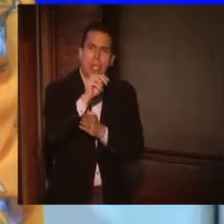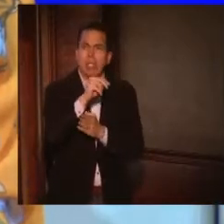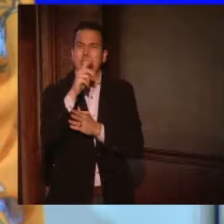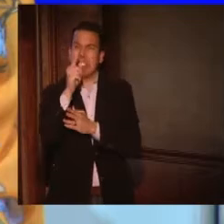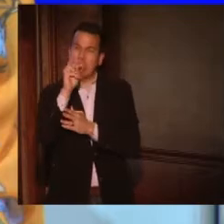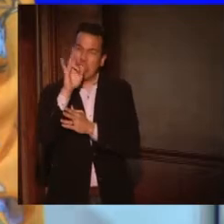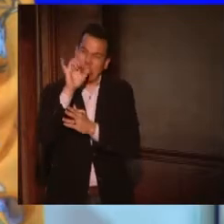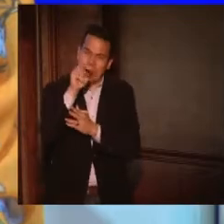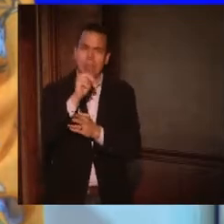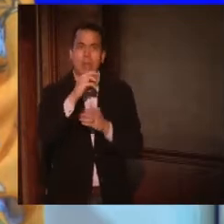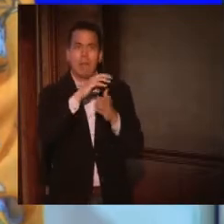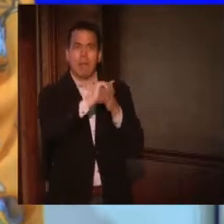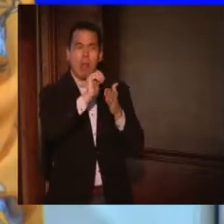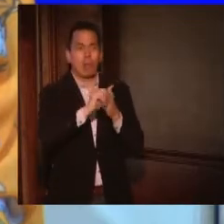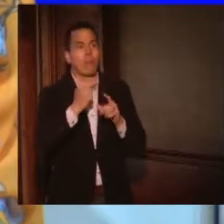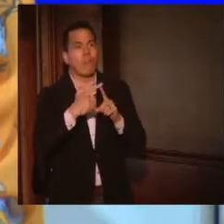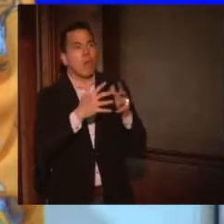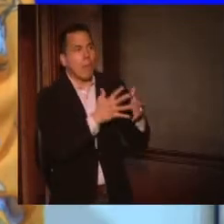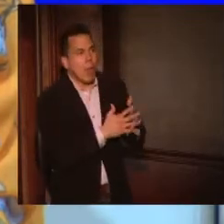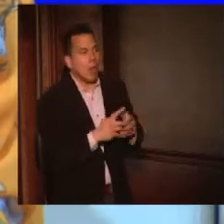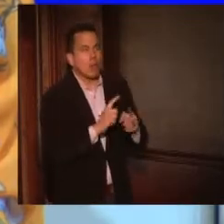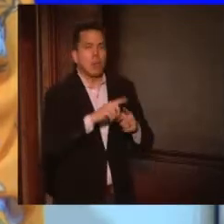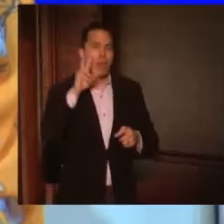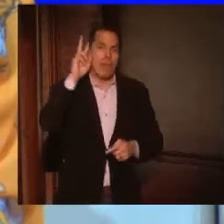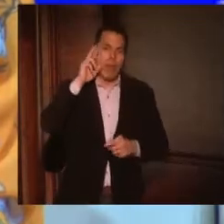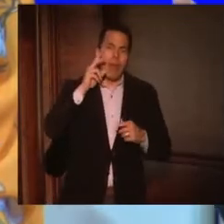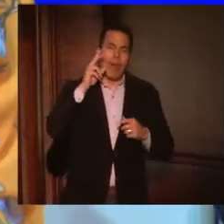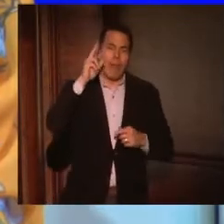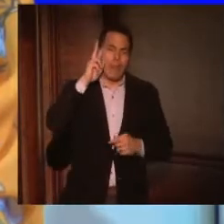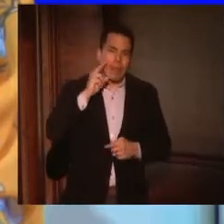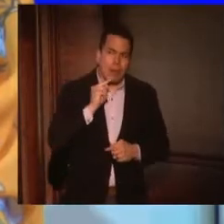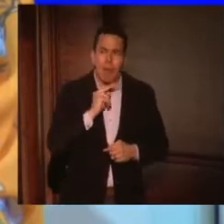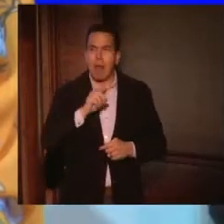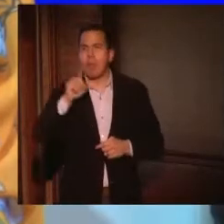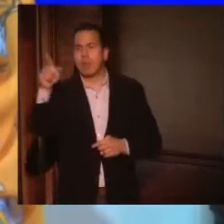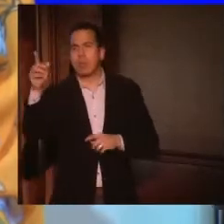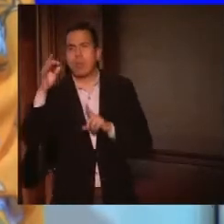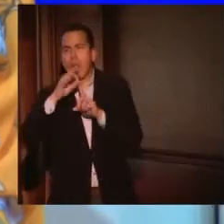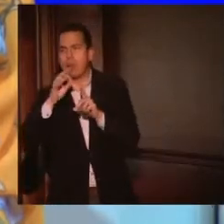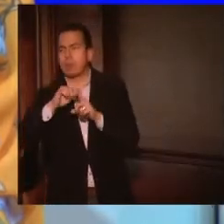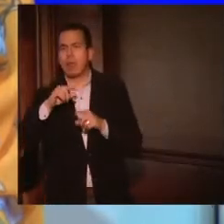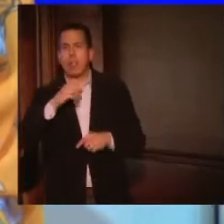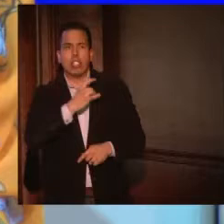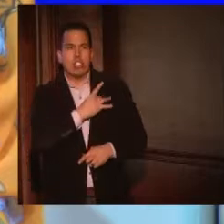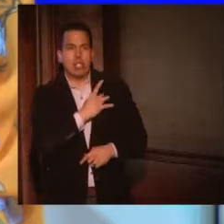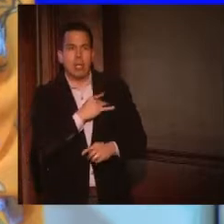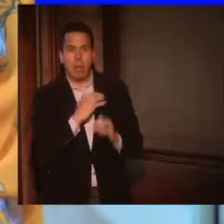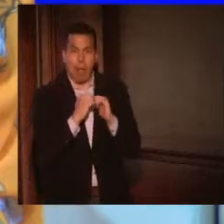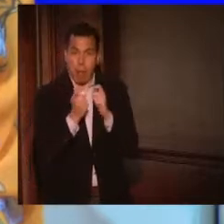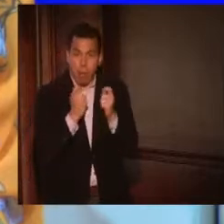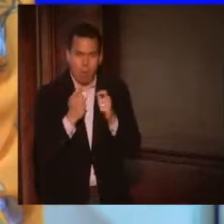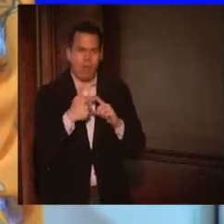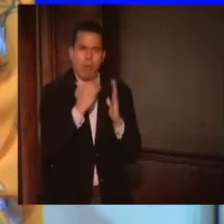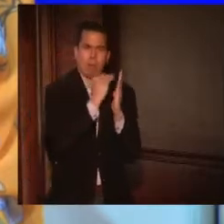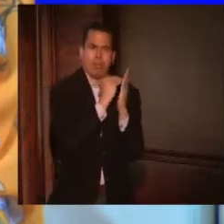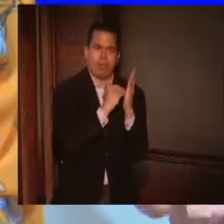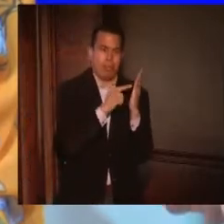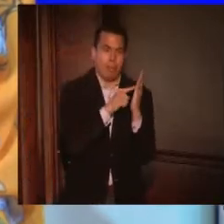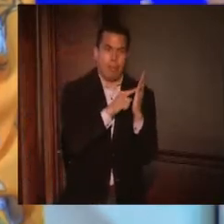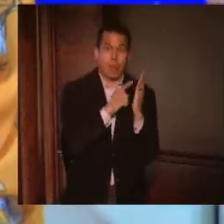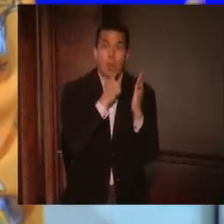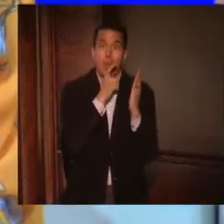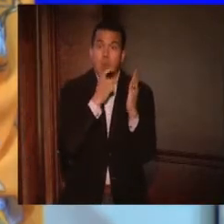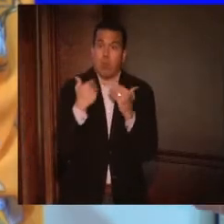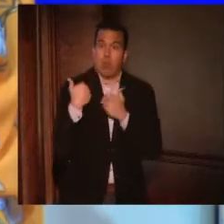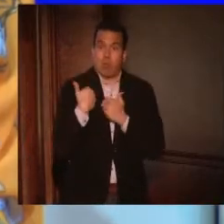from America to Vietnam to Pakistan to Chile, all over the world, all controlled by the ledgers. And of course, the people who control the